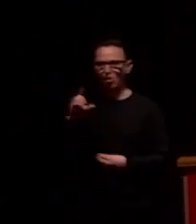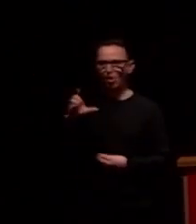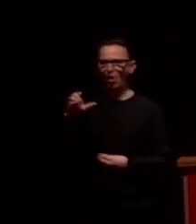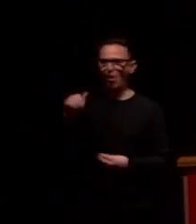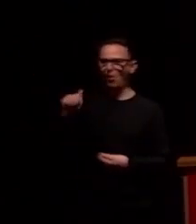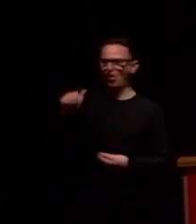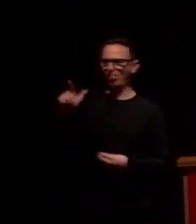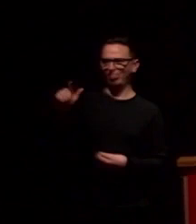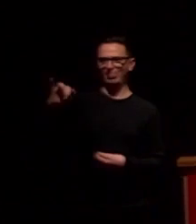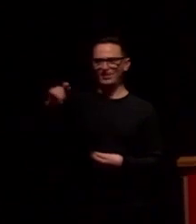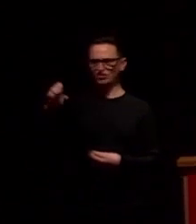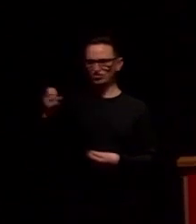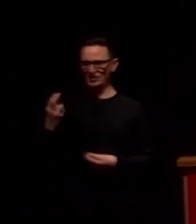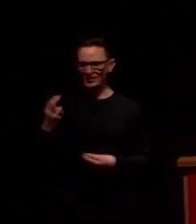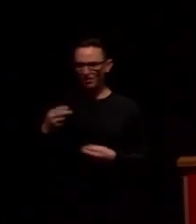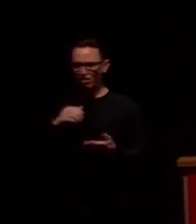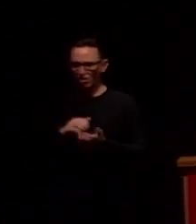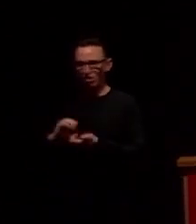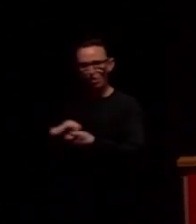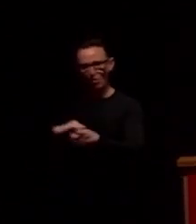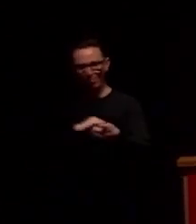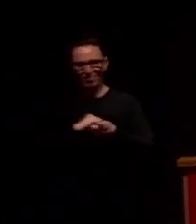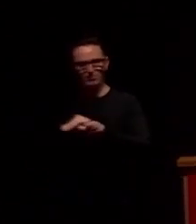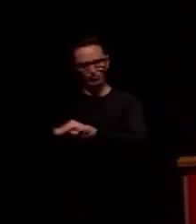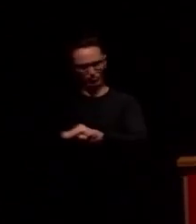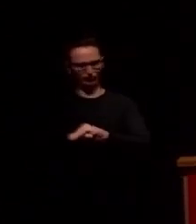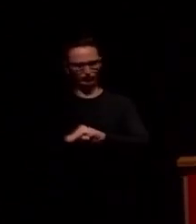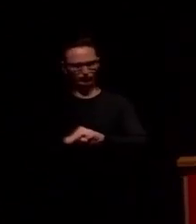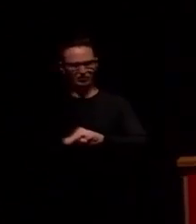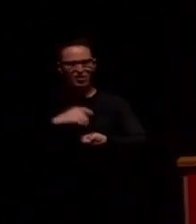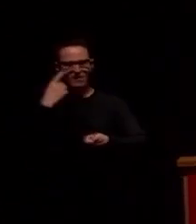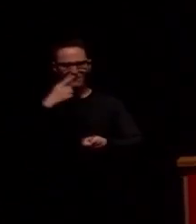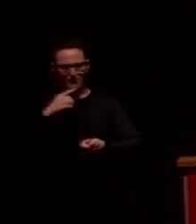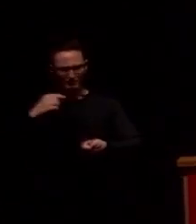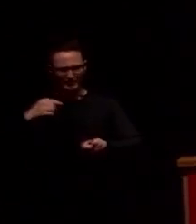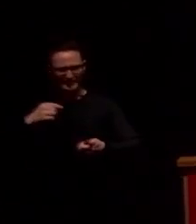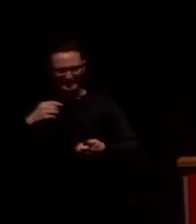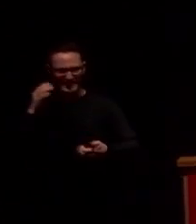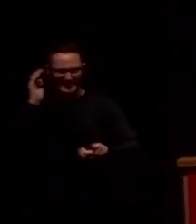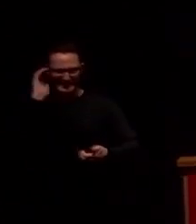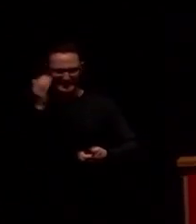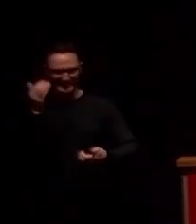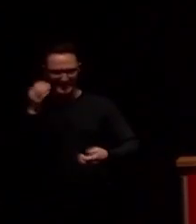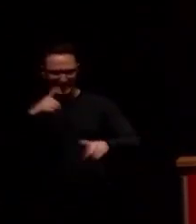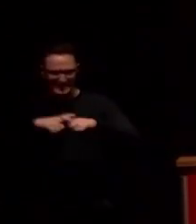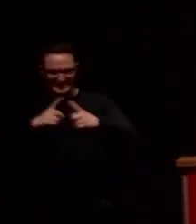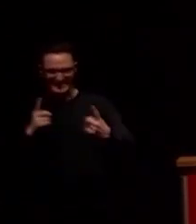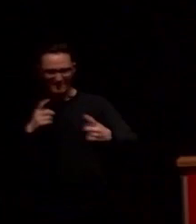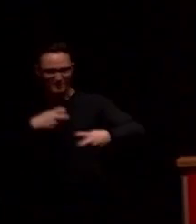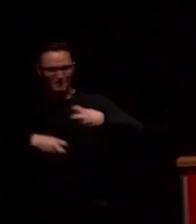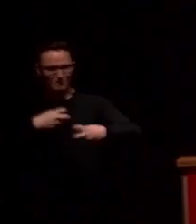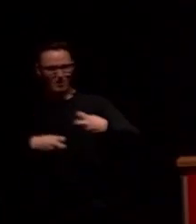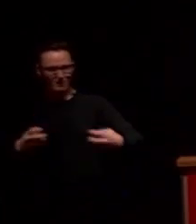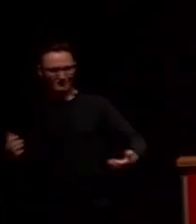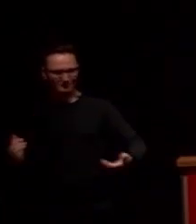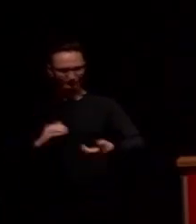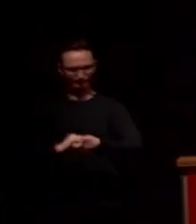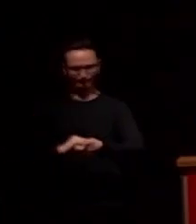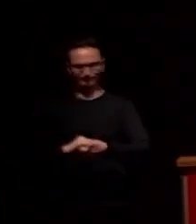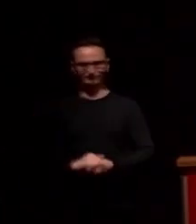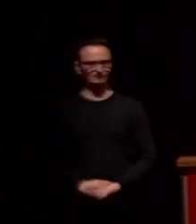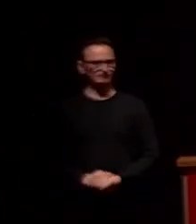from all of these seemingly different kind of issues and areas. How do you bring people together to make deep and lasting change?